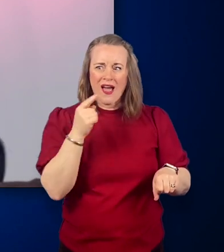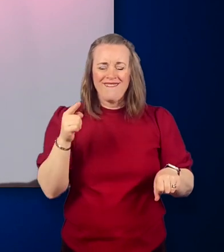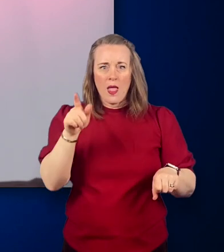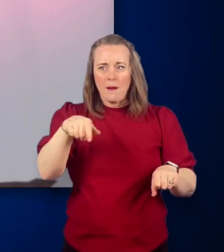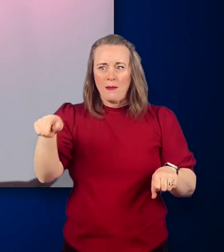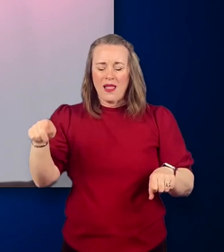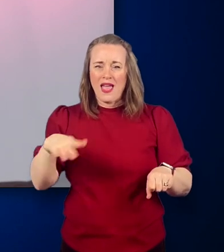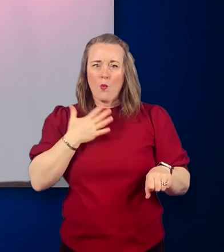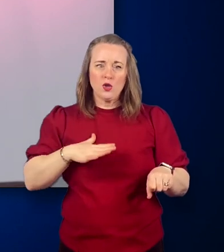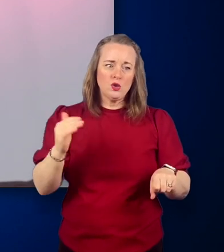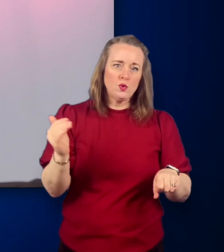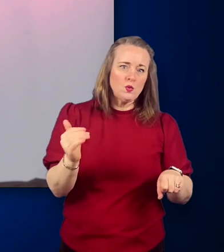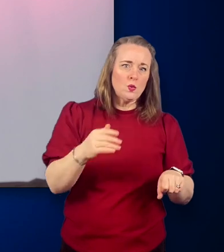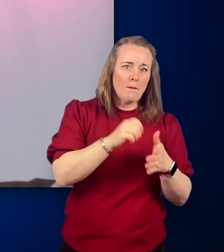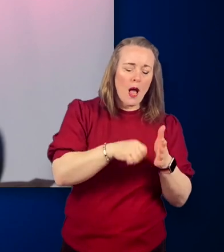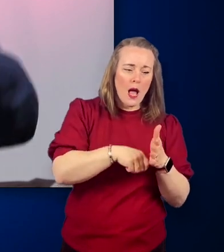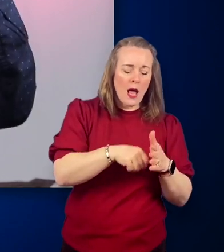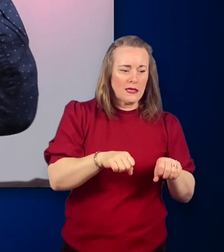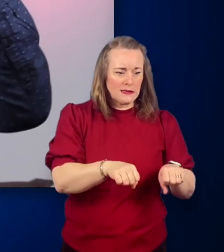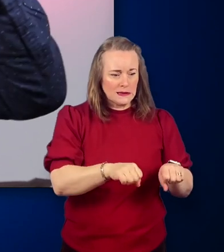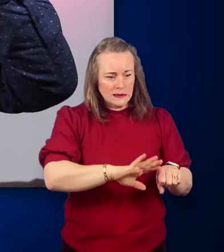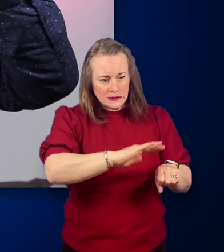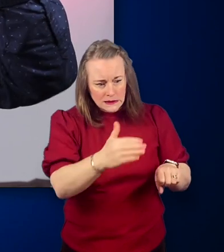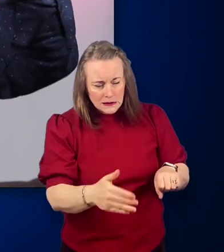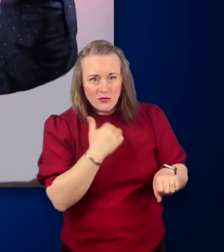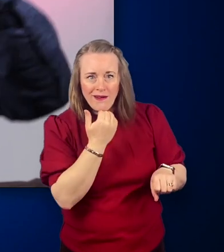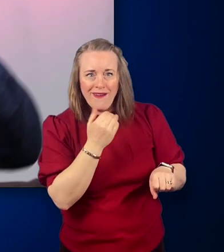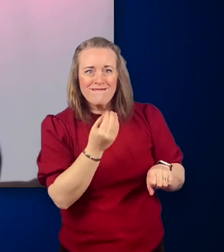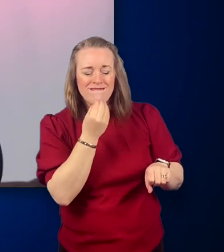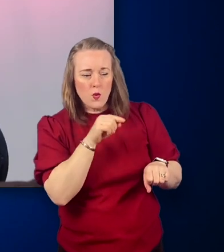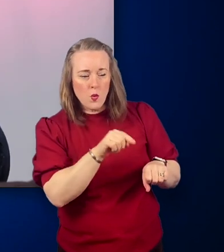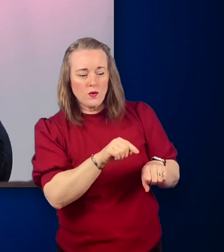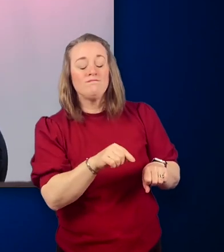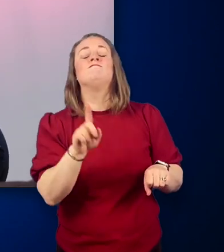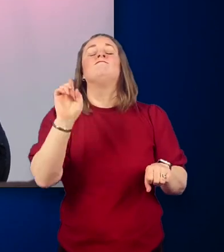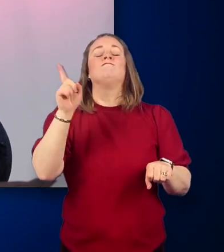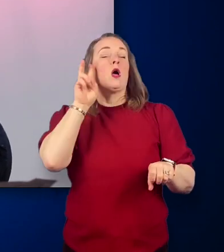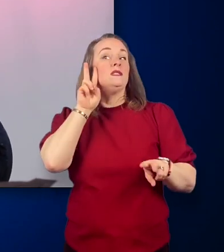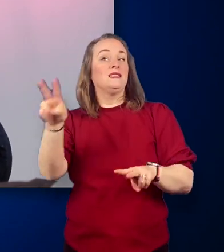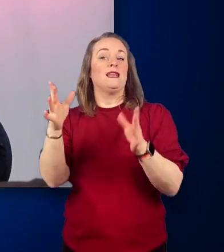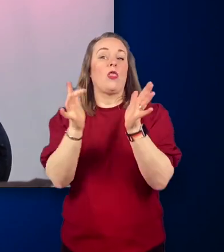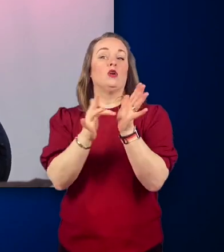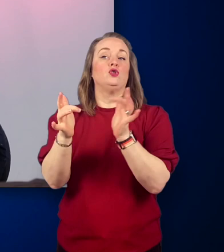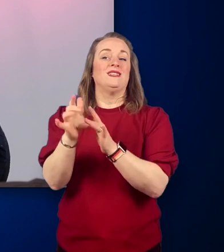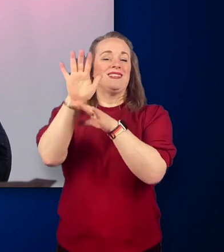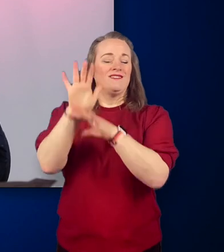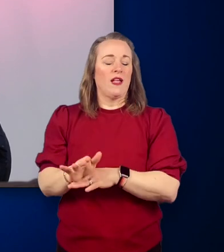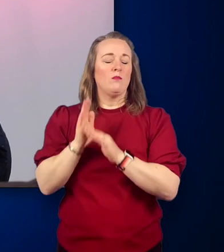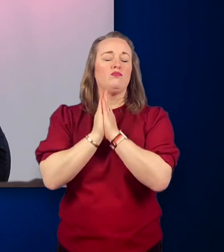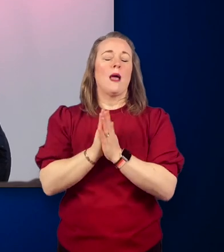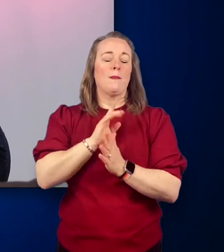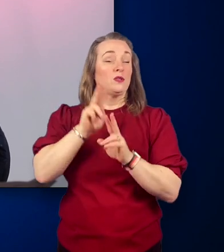that are probably going to buy and purchase from me. So he prayed, because what he'd seen in the Jesus film of bread being